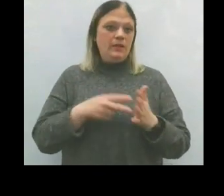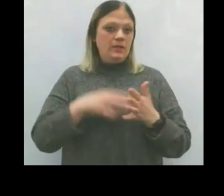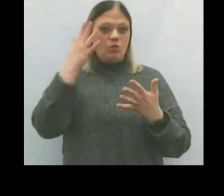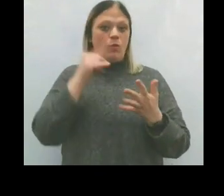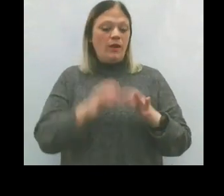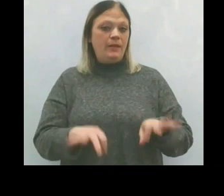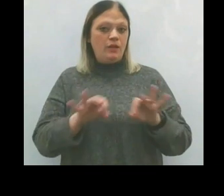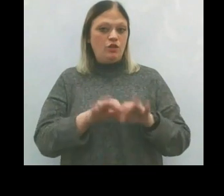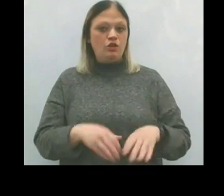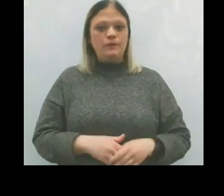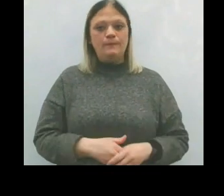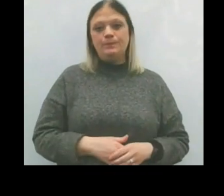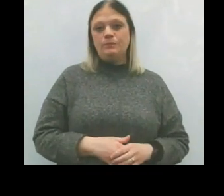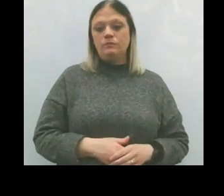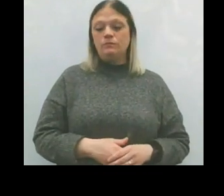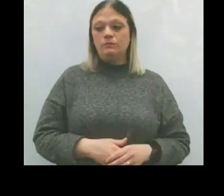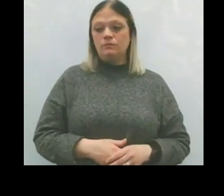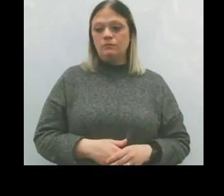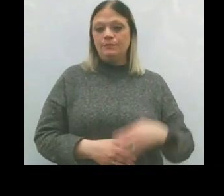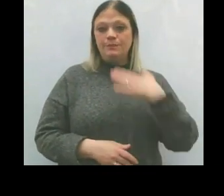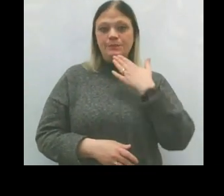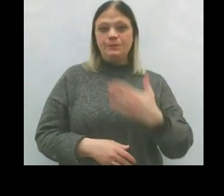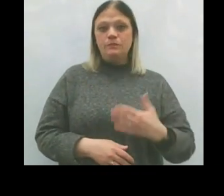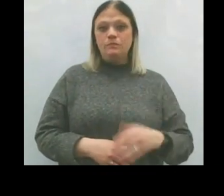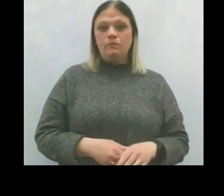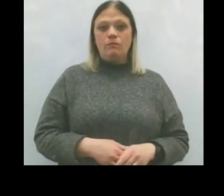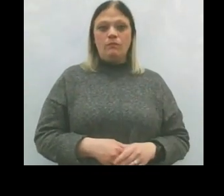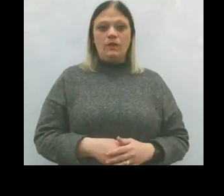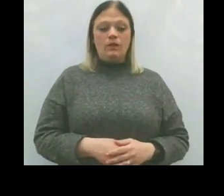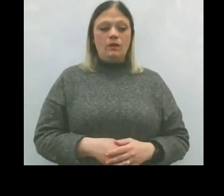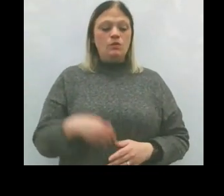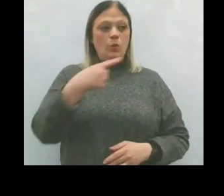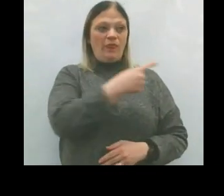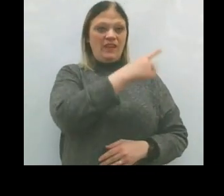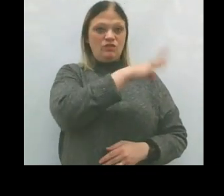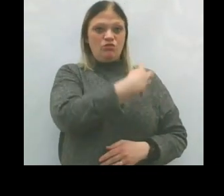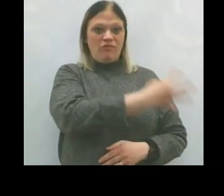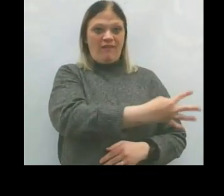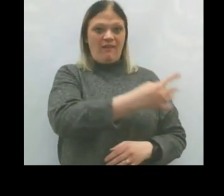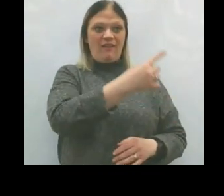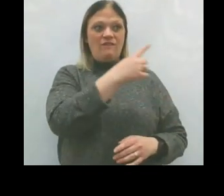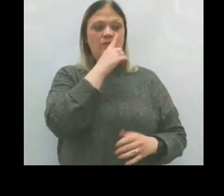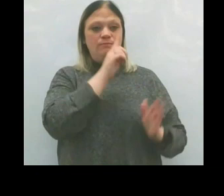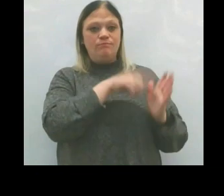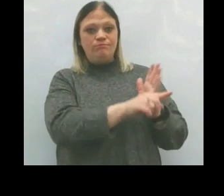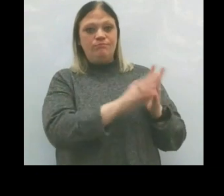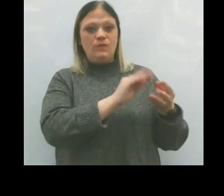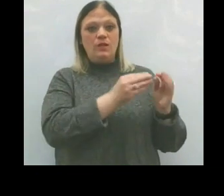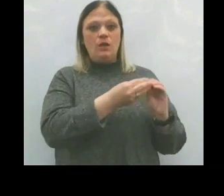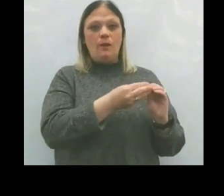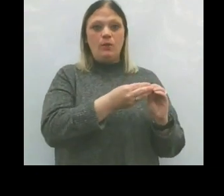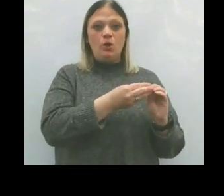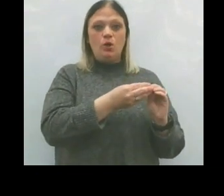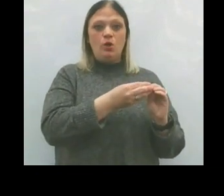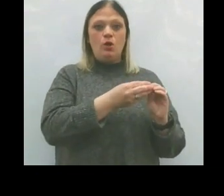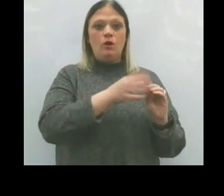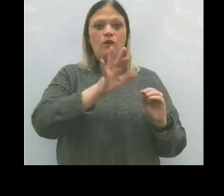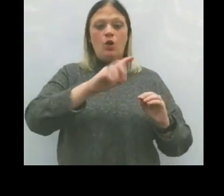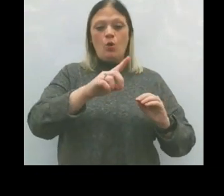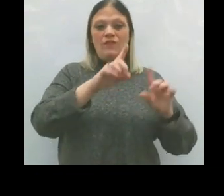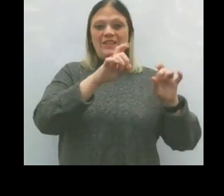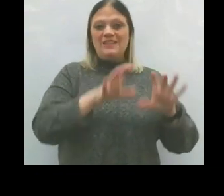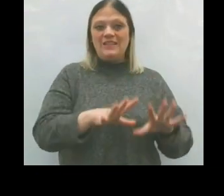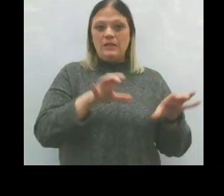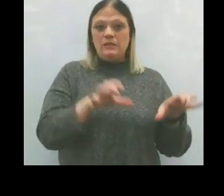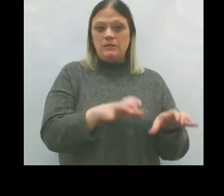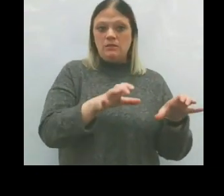it matters. Thank you. So this graph is looking at the number of COVID tests that are done and the